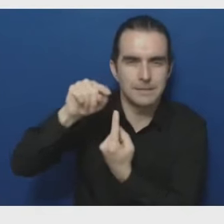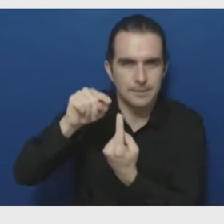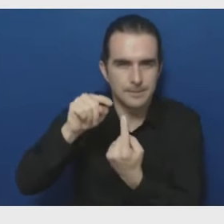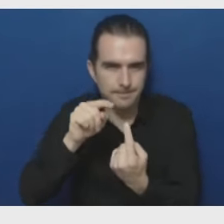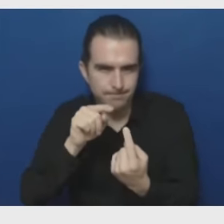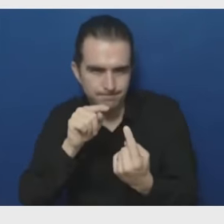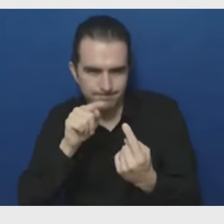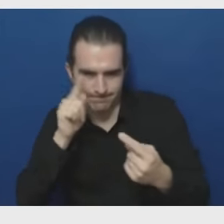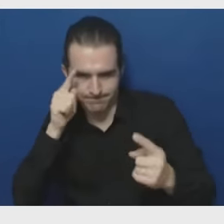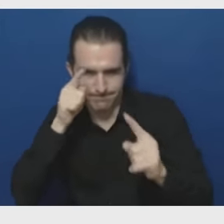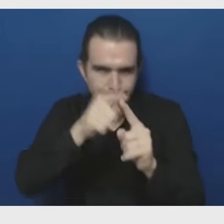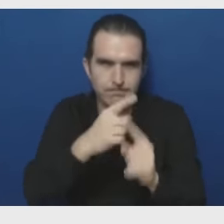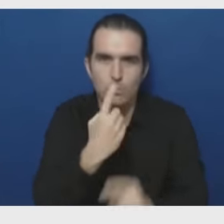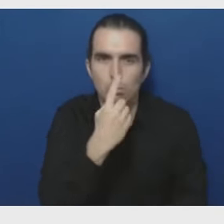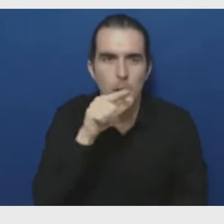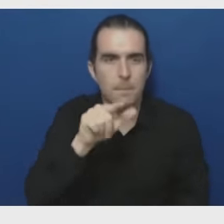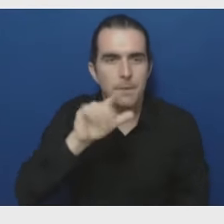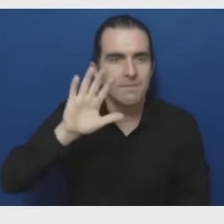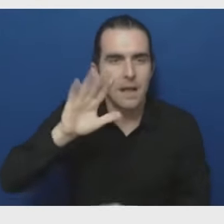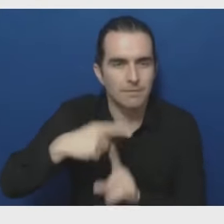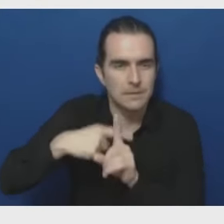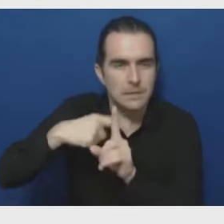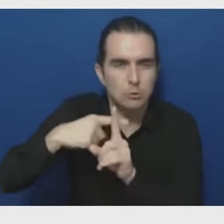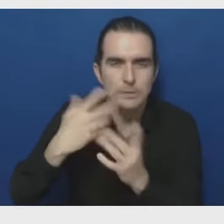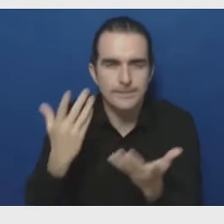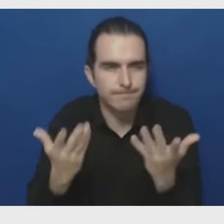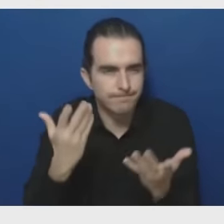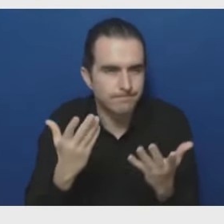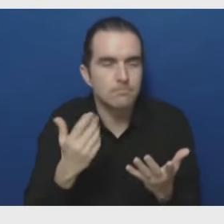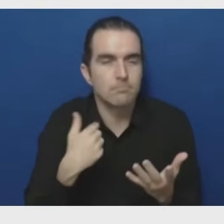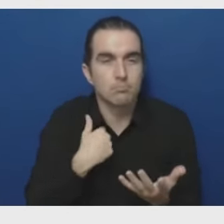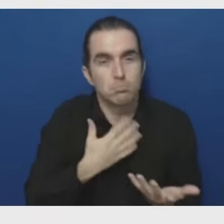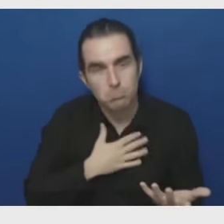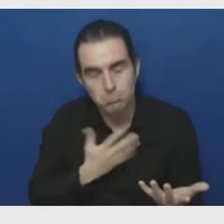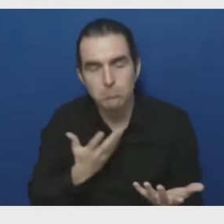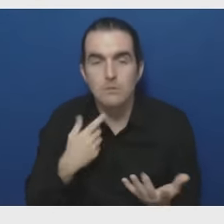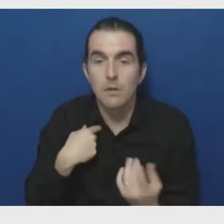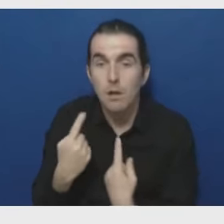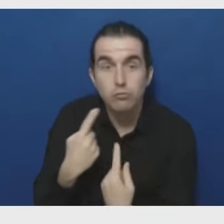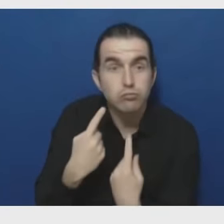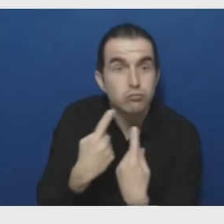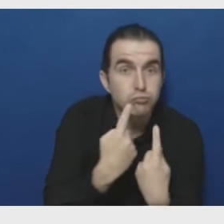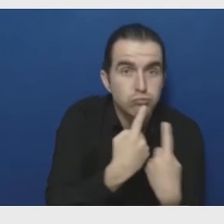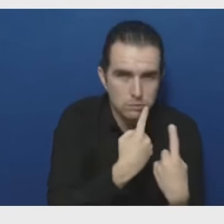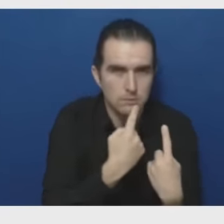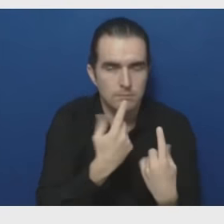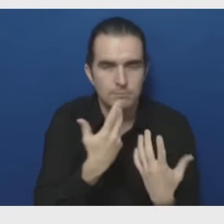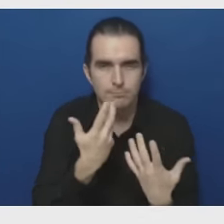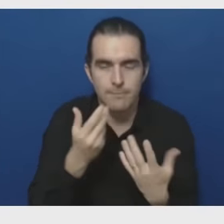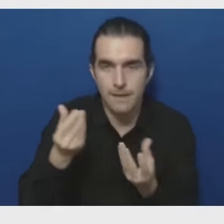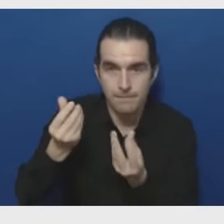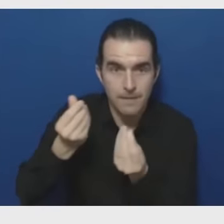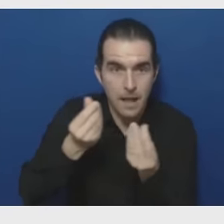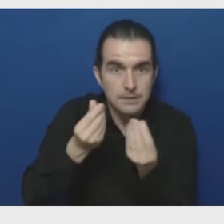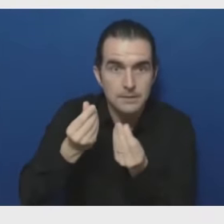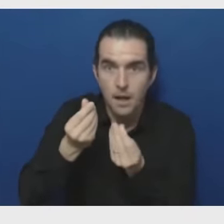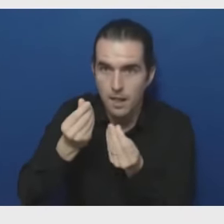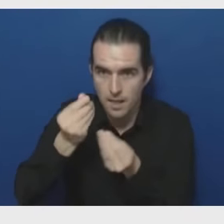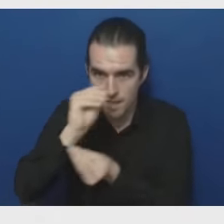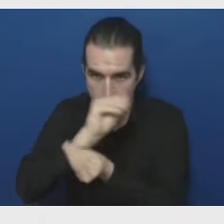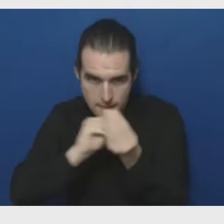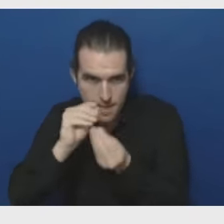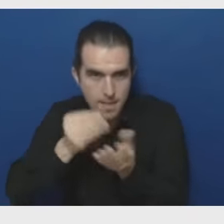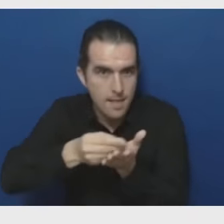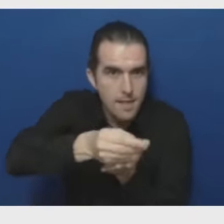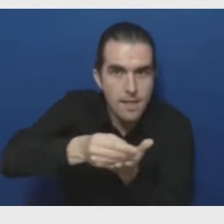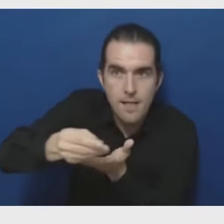And the SG has been trying, Secretary General has been trying to bring the world together in the G20, in other nations,